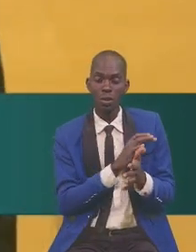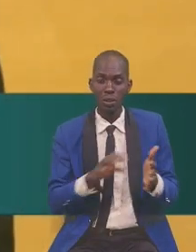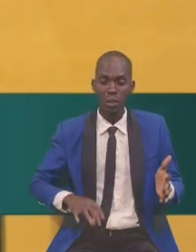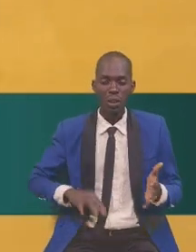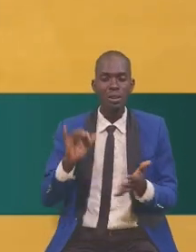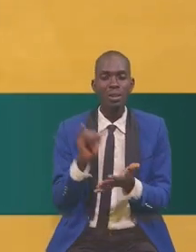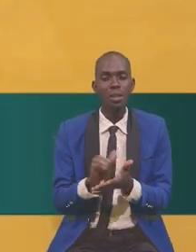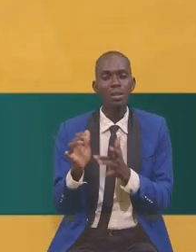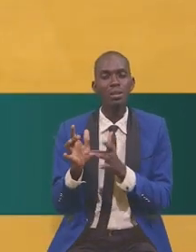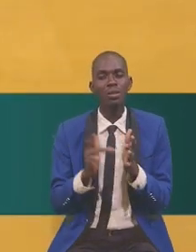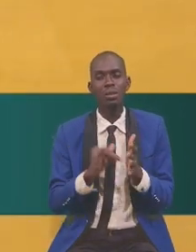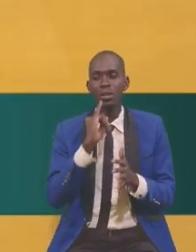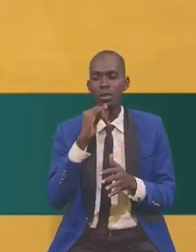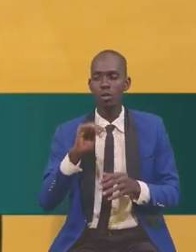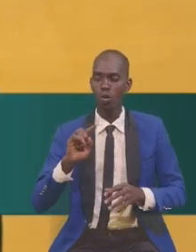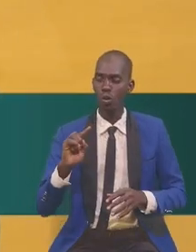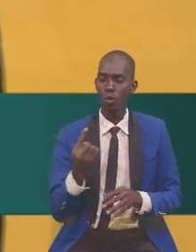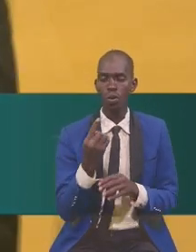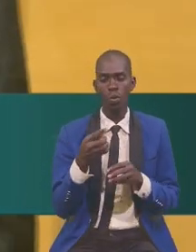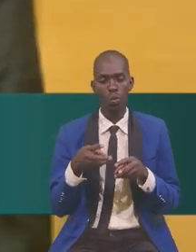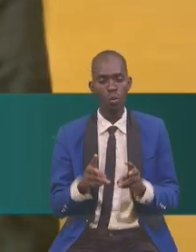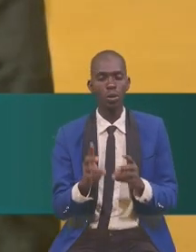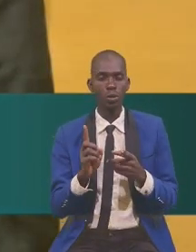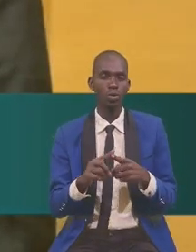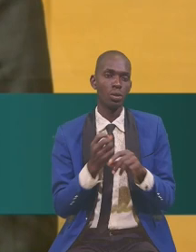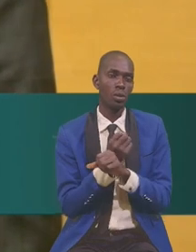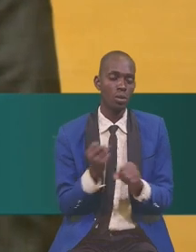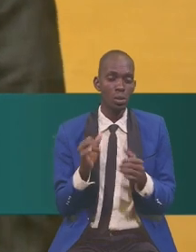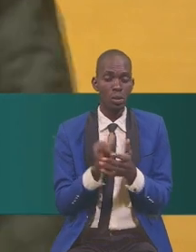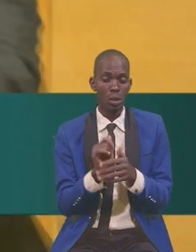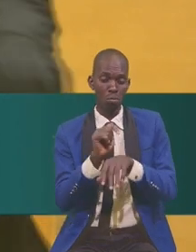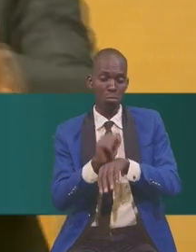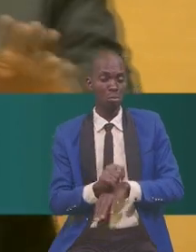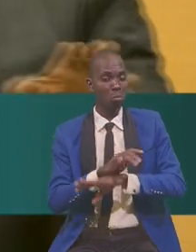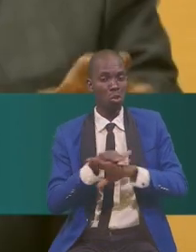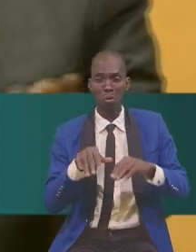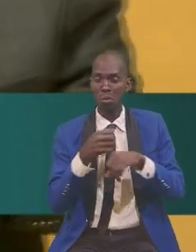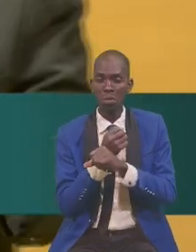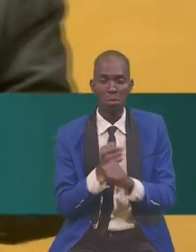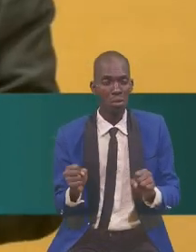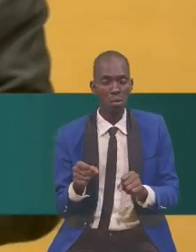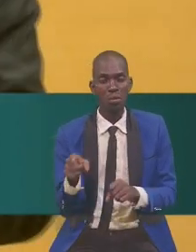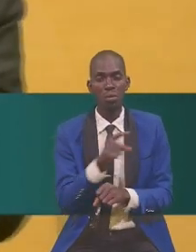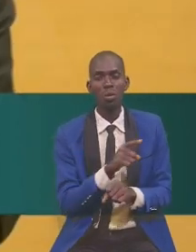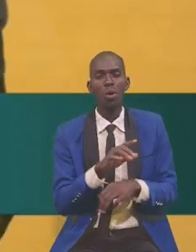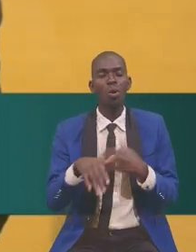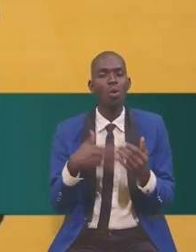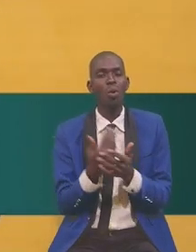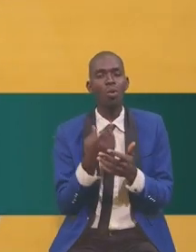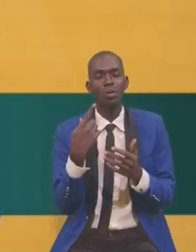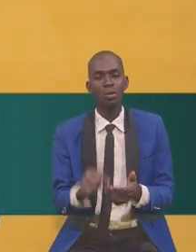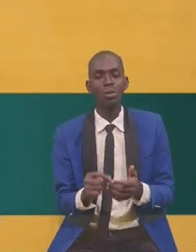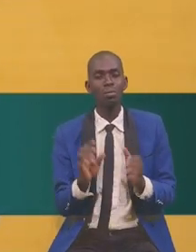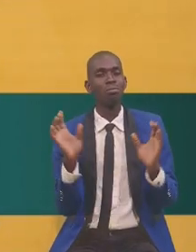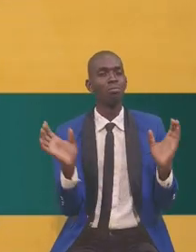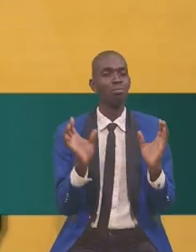way. The only way to salvation. That tradition does not save. That all those ceremonial laws